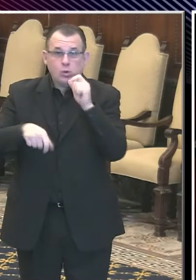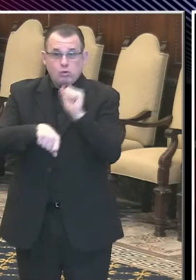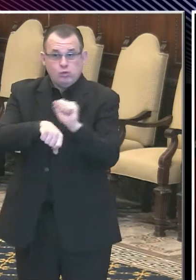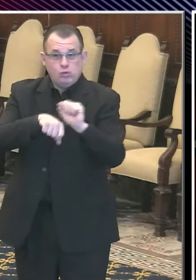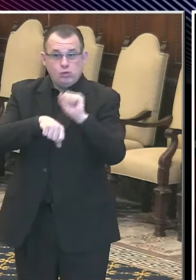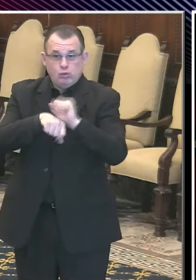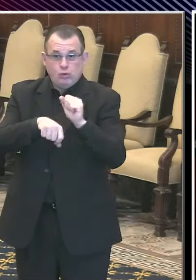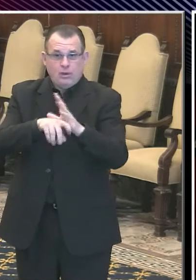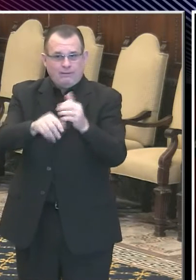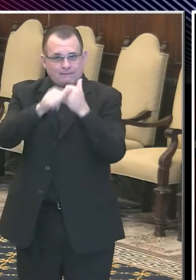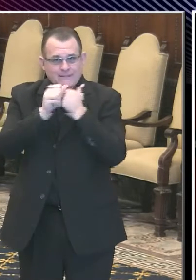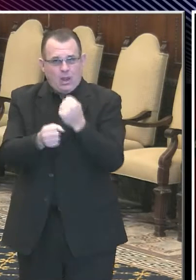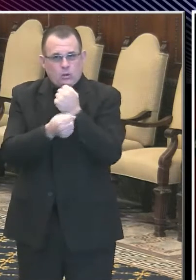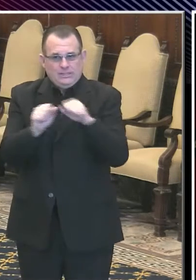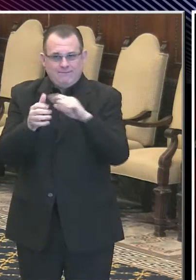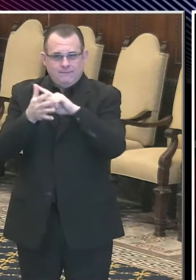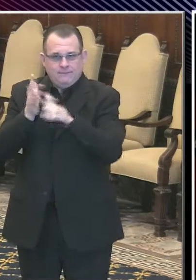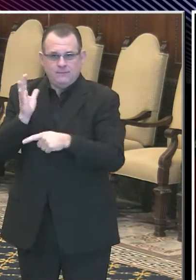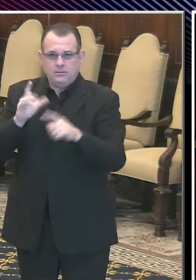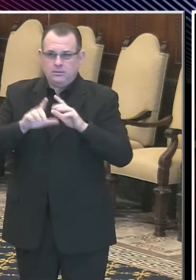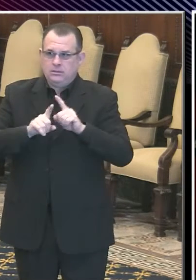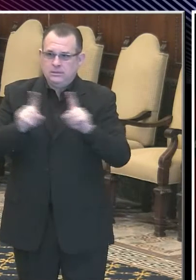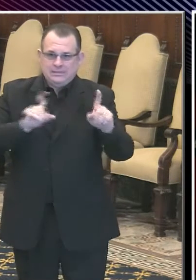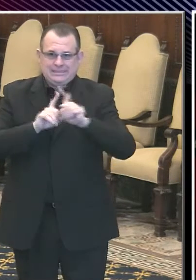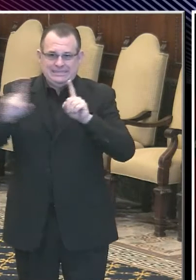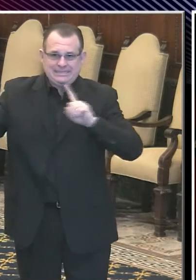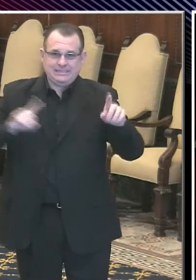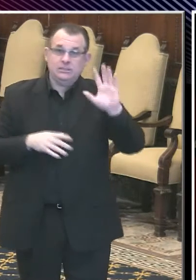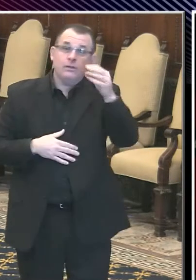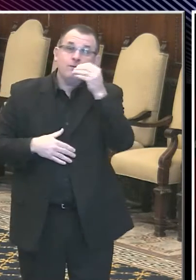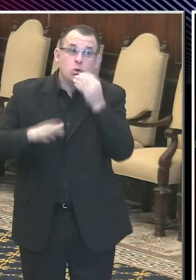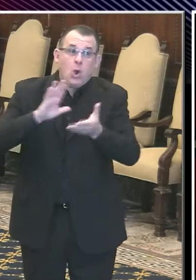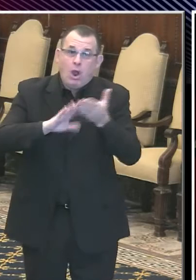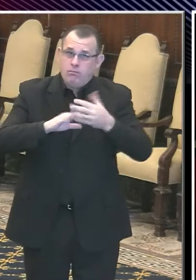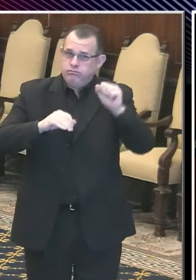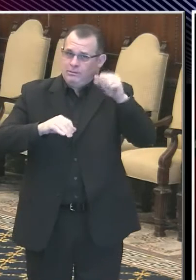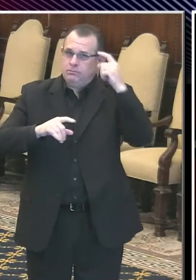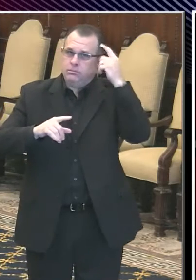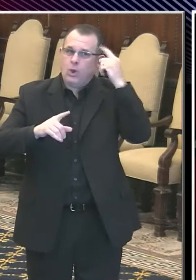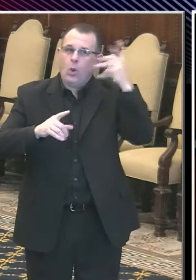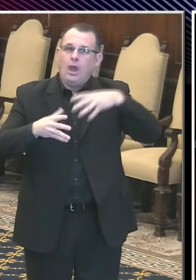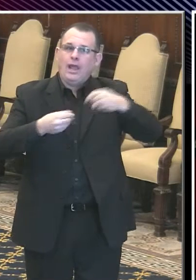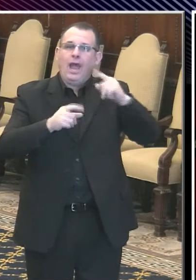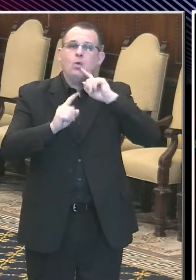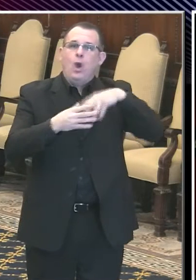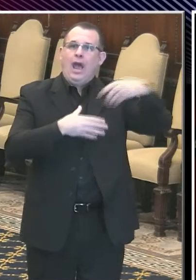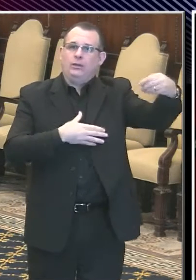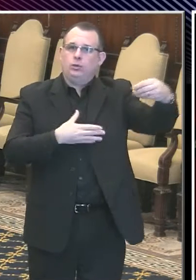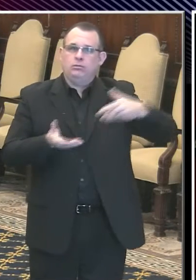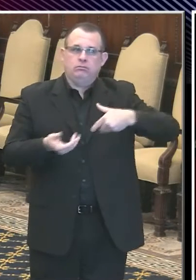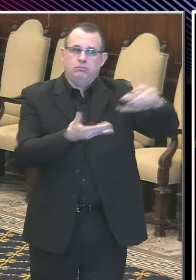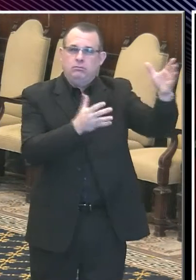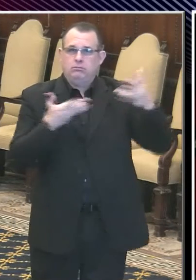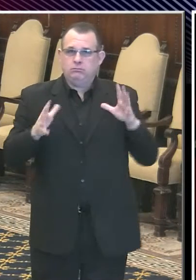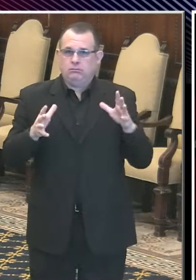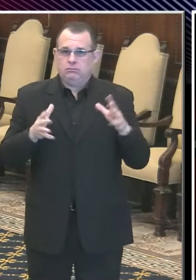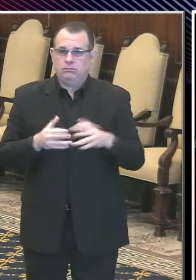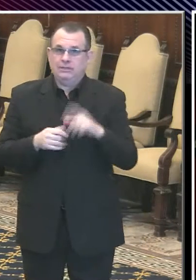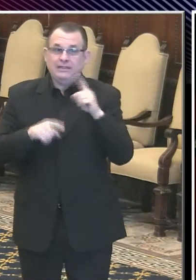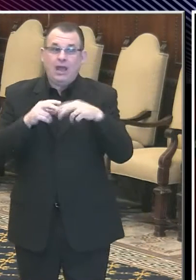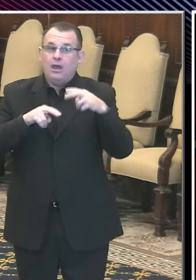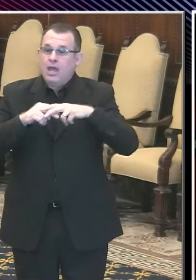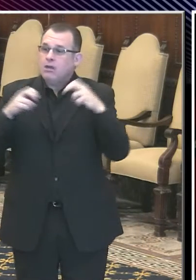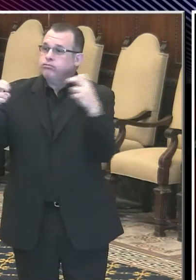and food concessions will operate takeout and delivery only. Residents can visit Parks and Recreation's website for an up-to-date